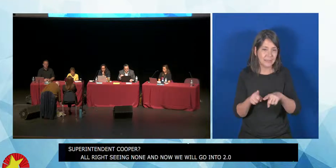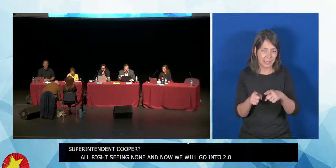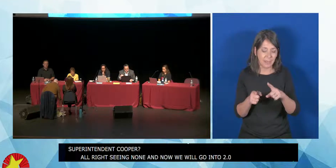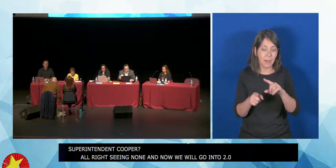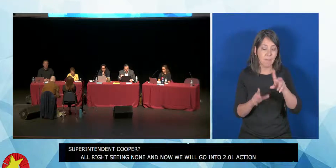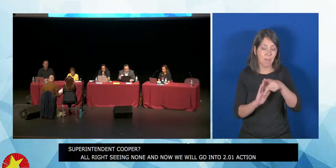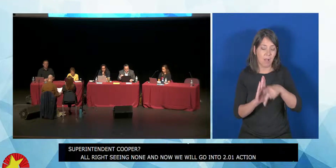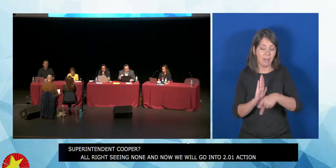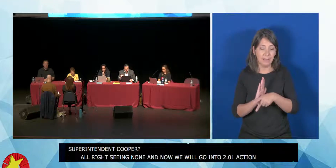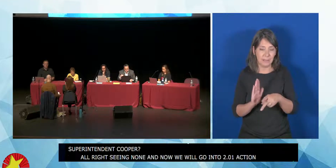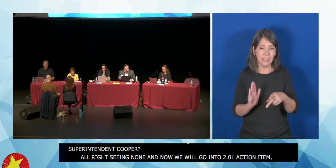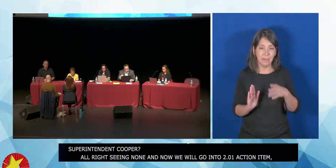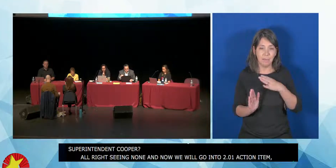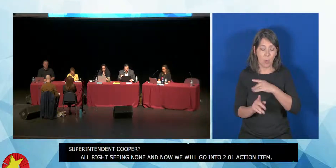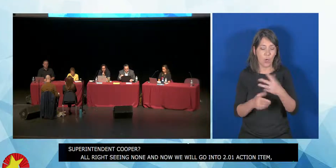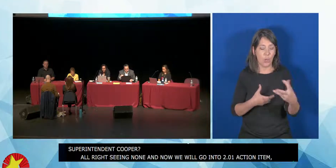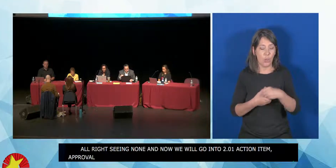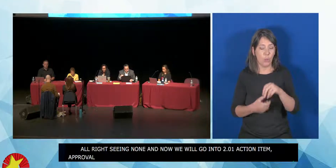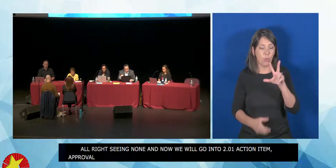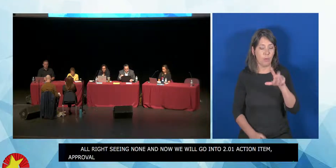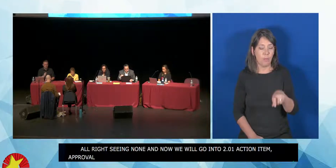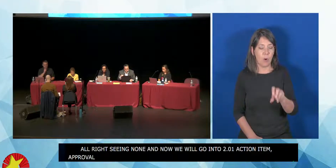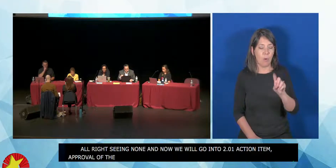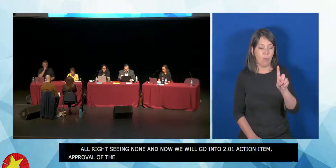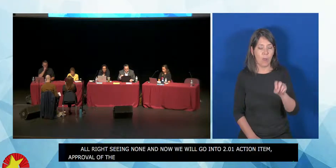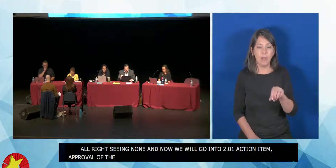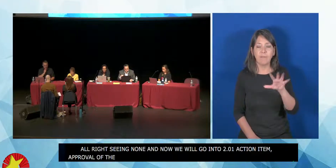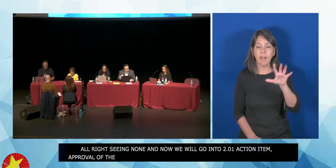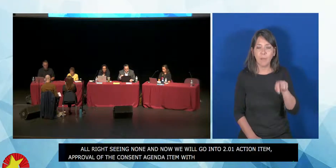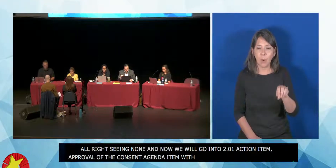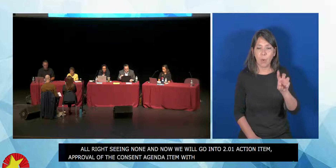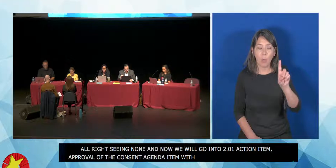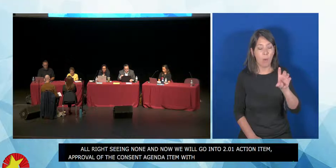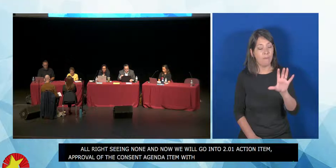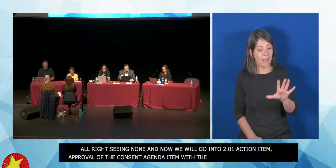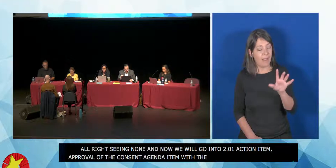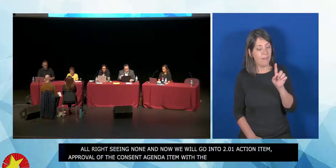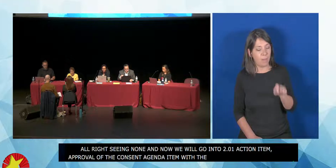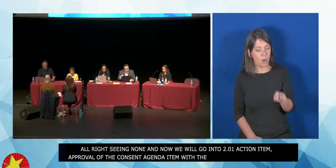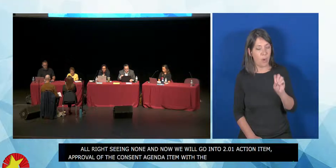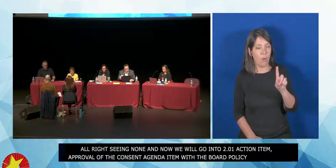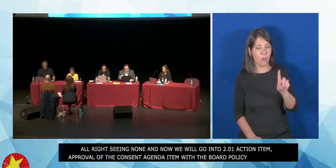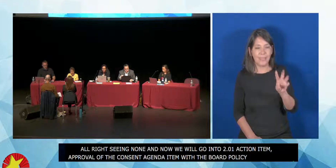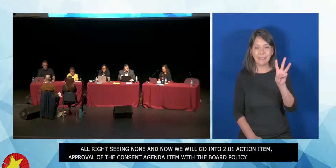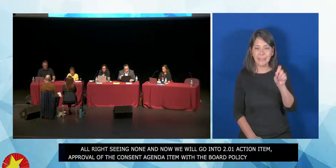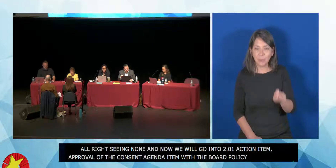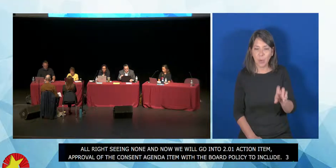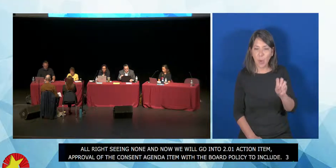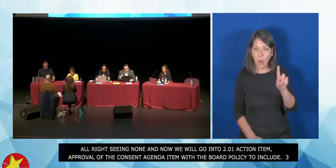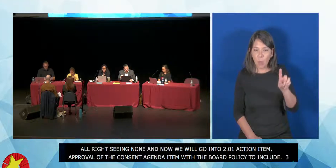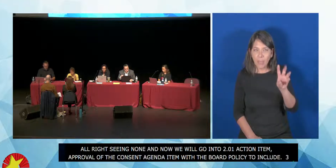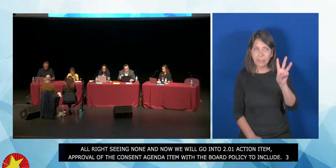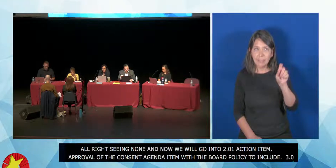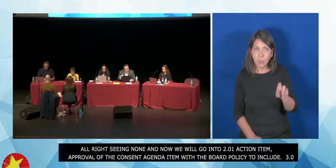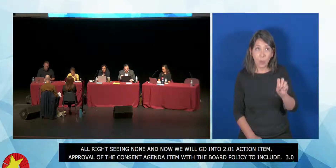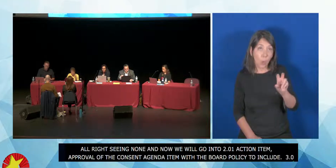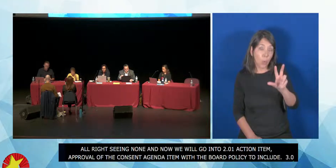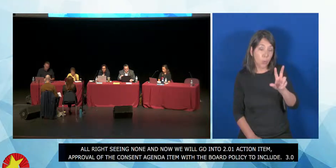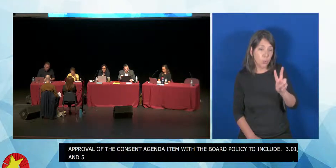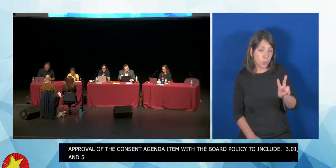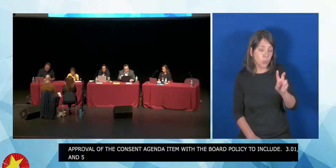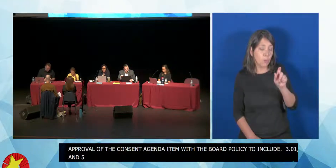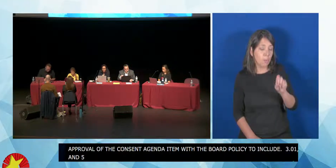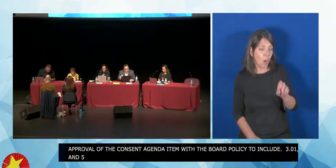include items 3.01, 5.01, 6.01, 6.02, 6.03, 6.04,